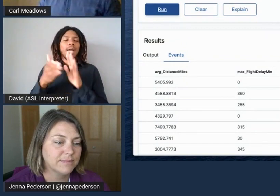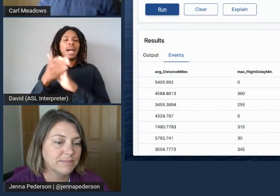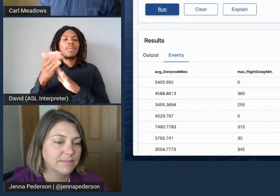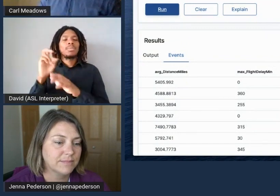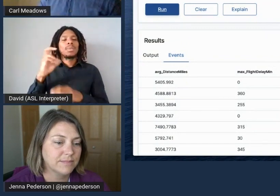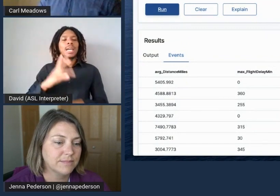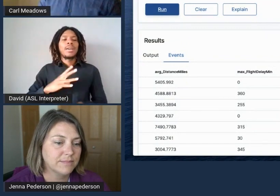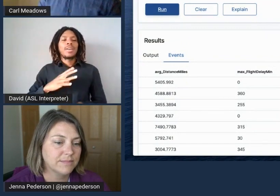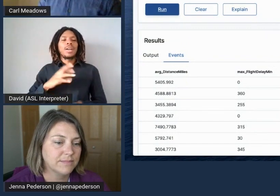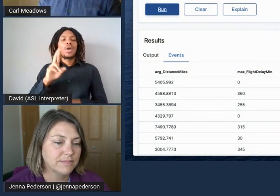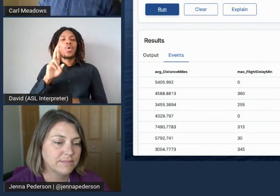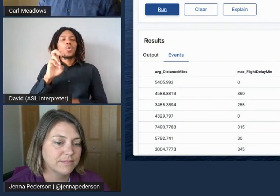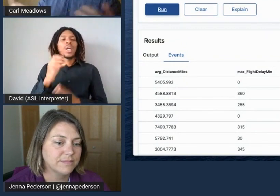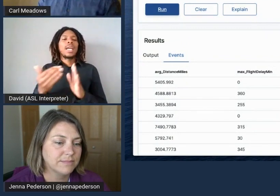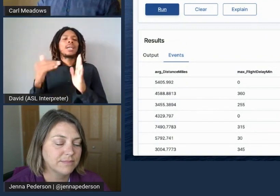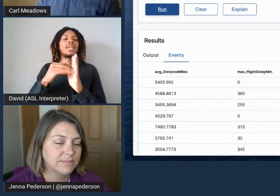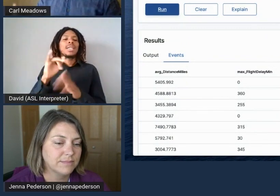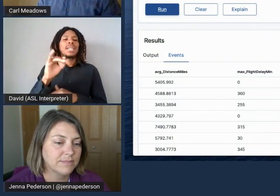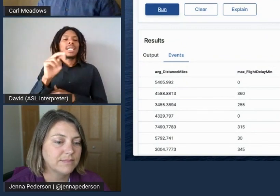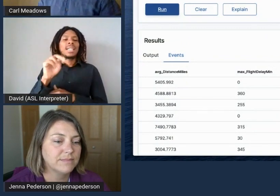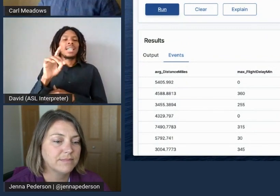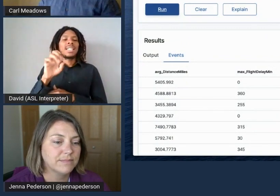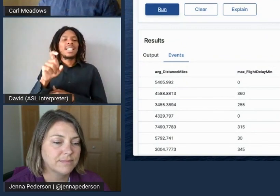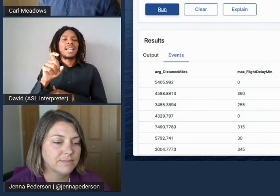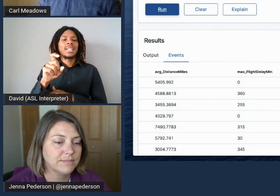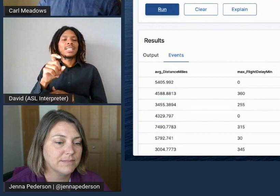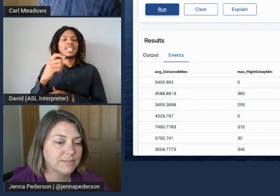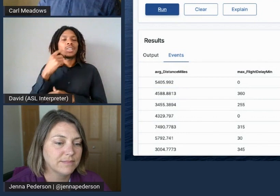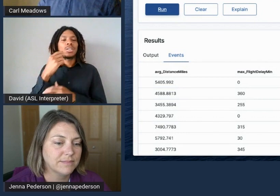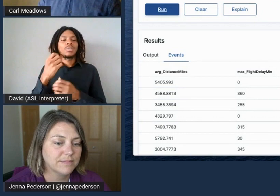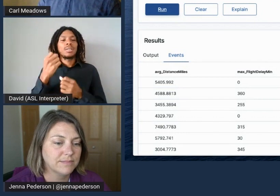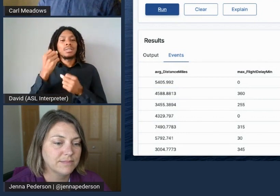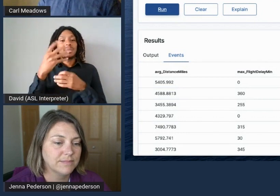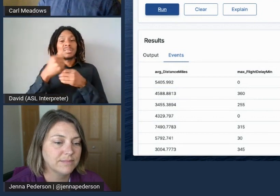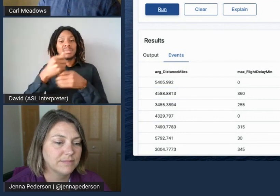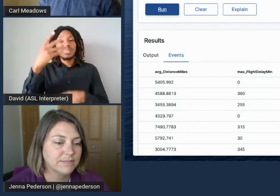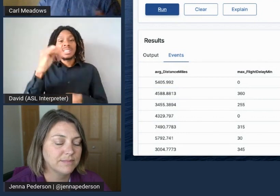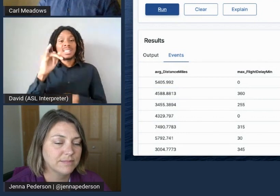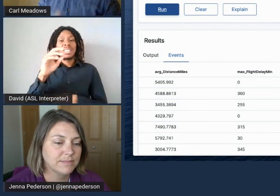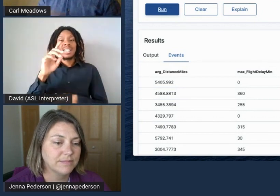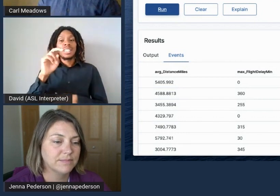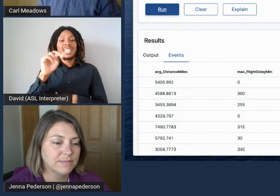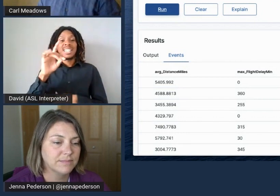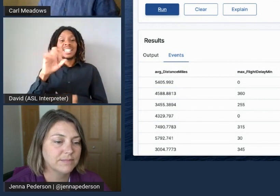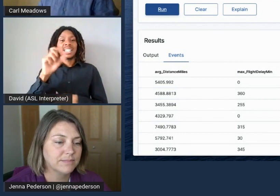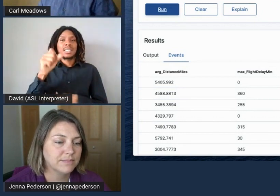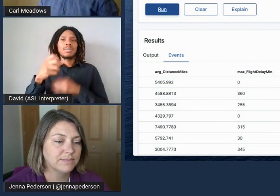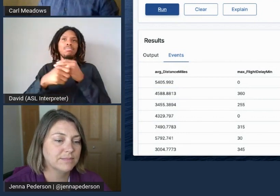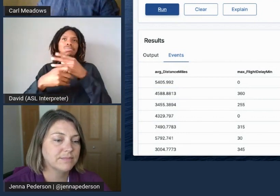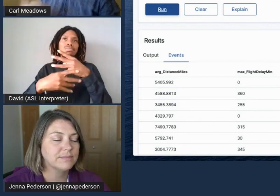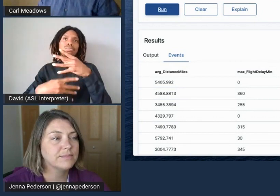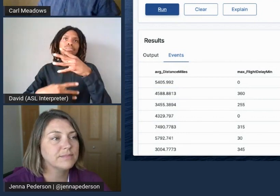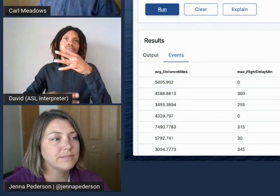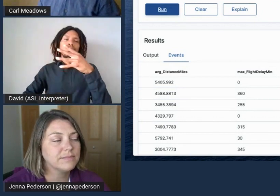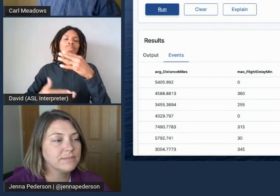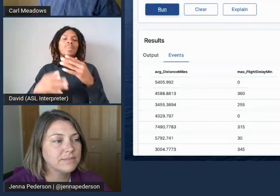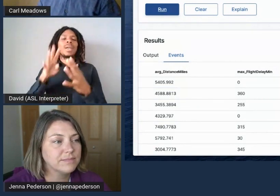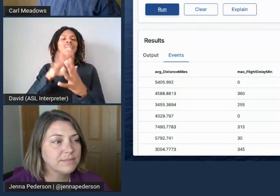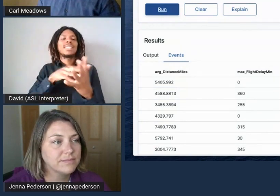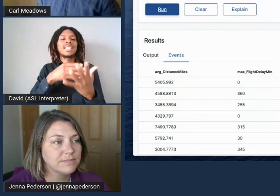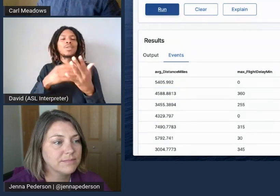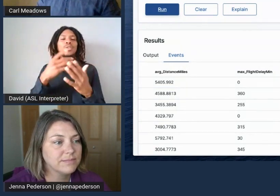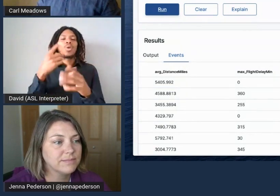fancy re-index. So on a very large set of indexes, it could be a kind of an expensive operation. So it might be something you'd say schedule for once an